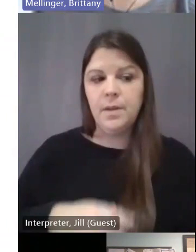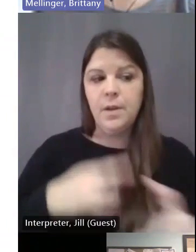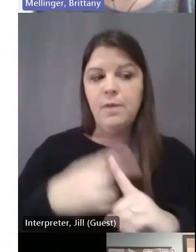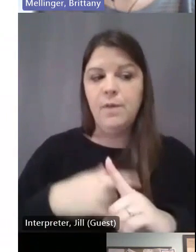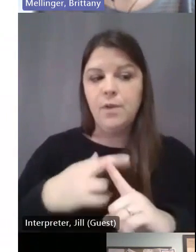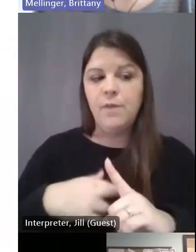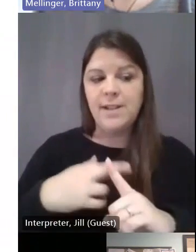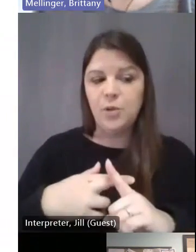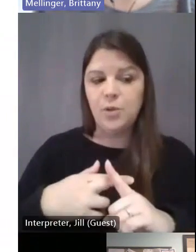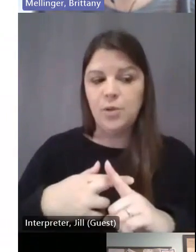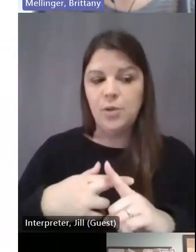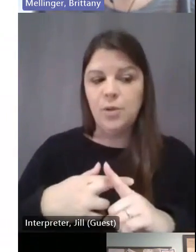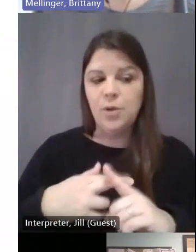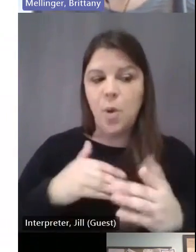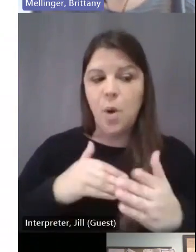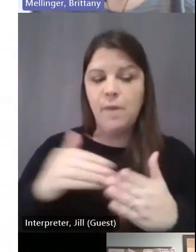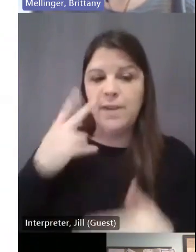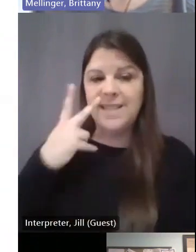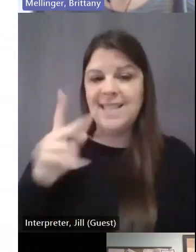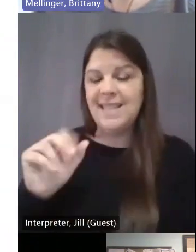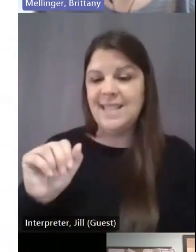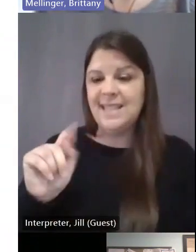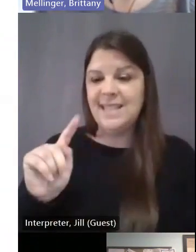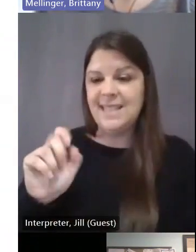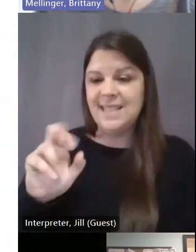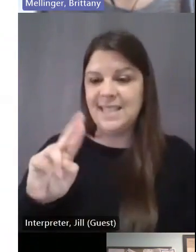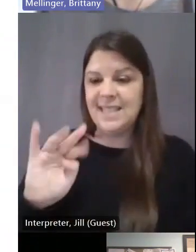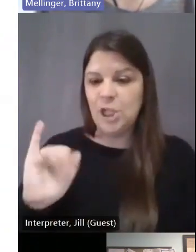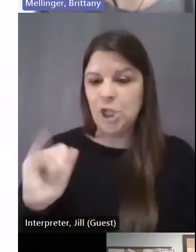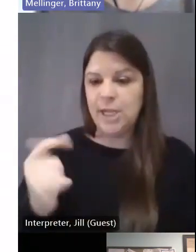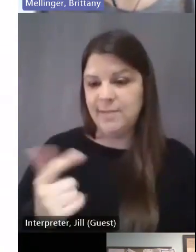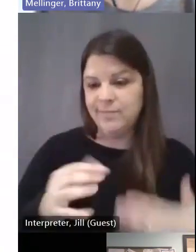housing, we often see steering as well. So it could look like